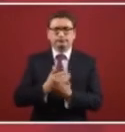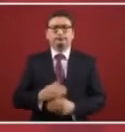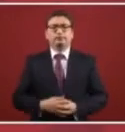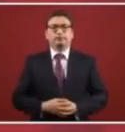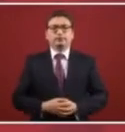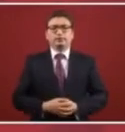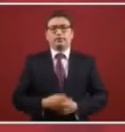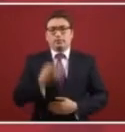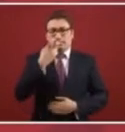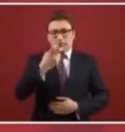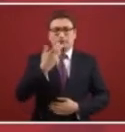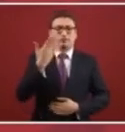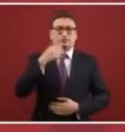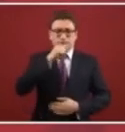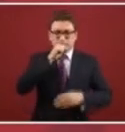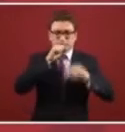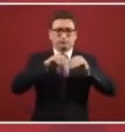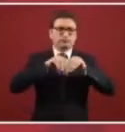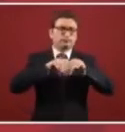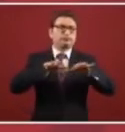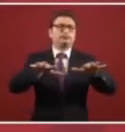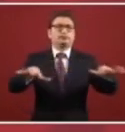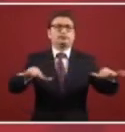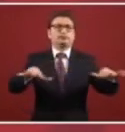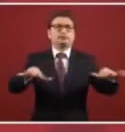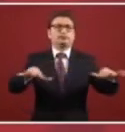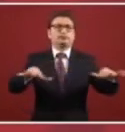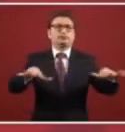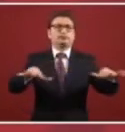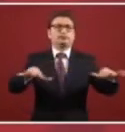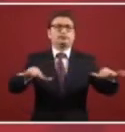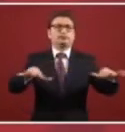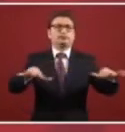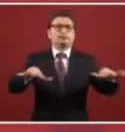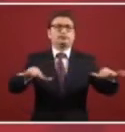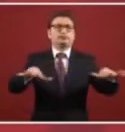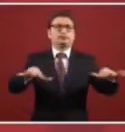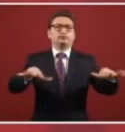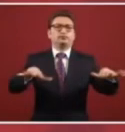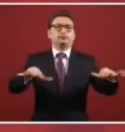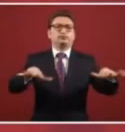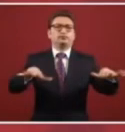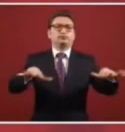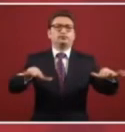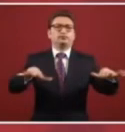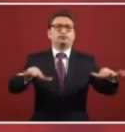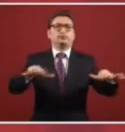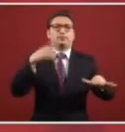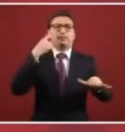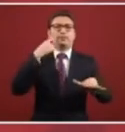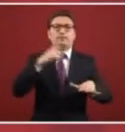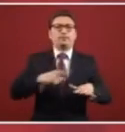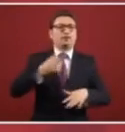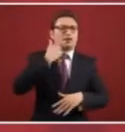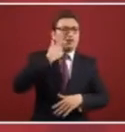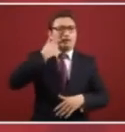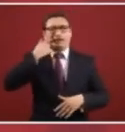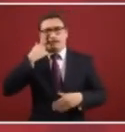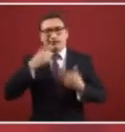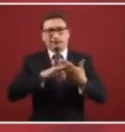Para eso la campaña contra las adicciones. And that's why we have a campaign against addictions.